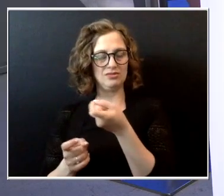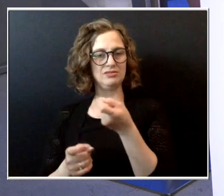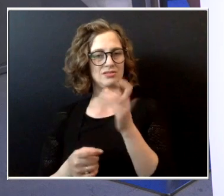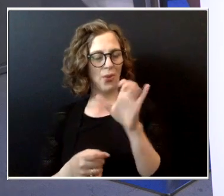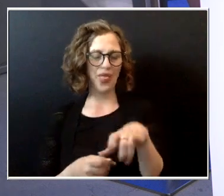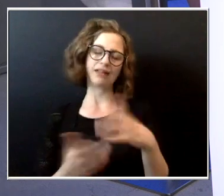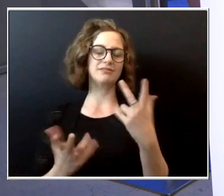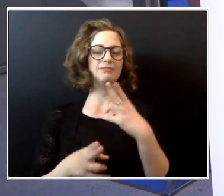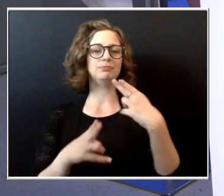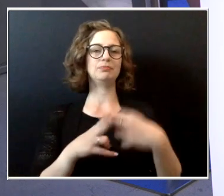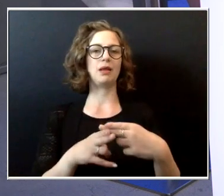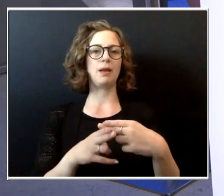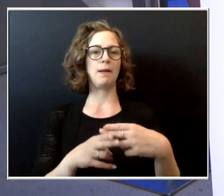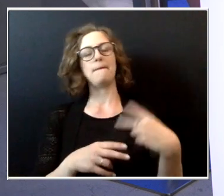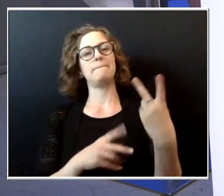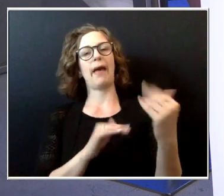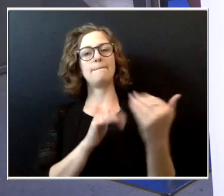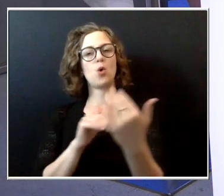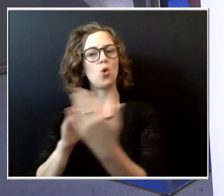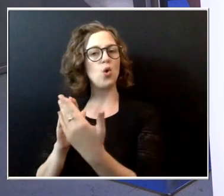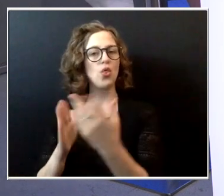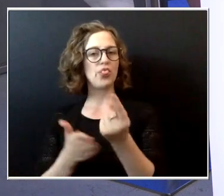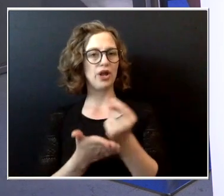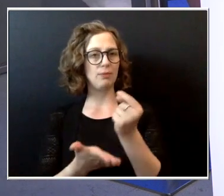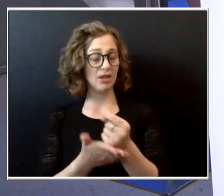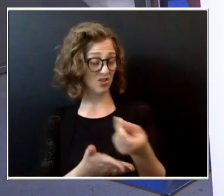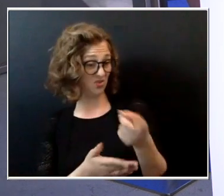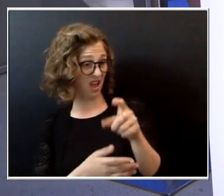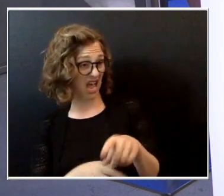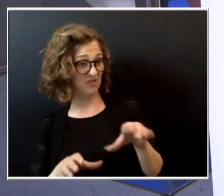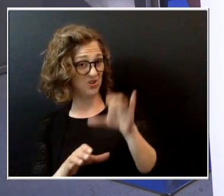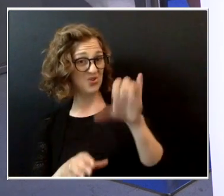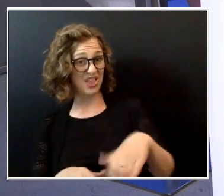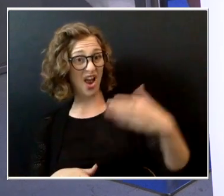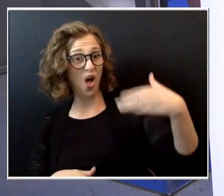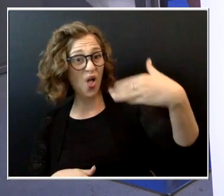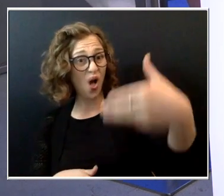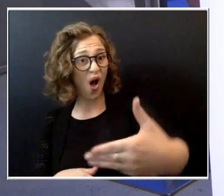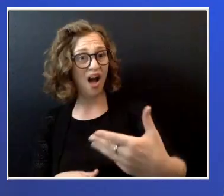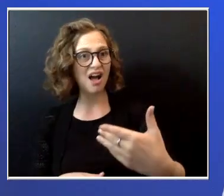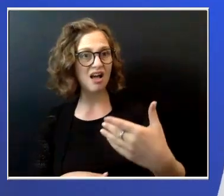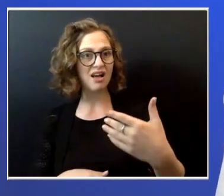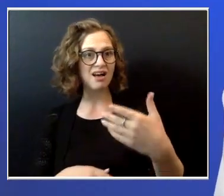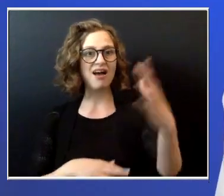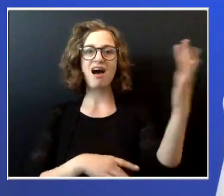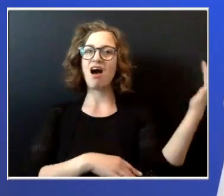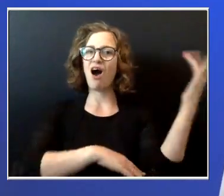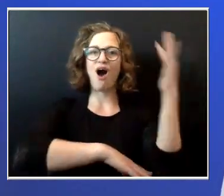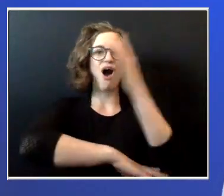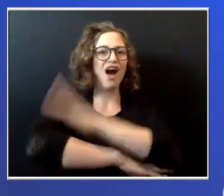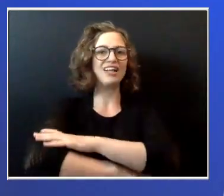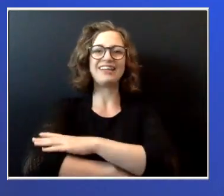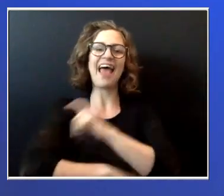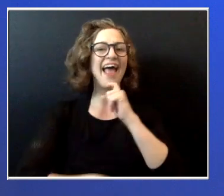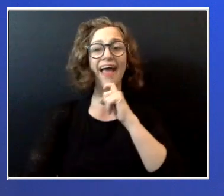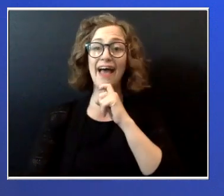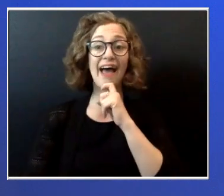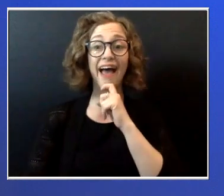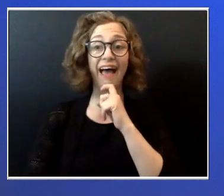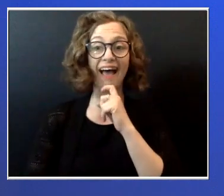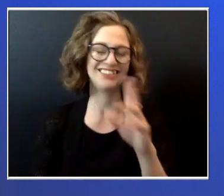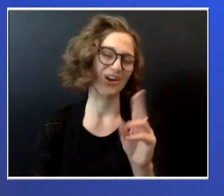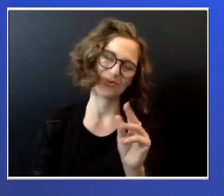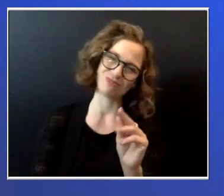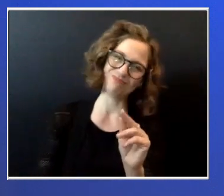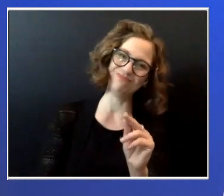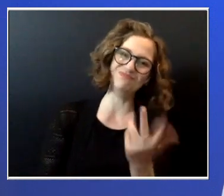like multiple hours a day to begin to retrain the brain? You have to walk around with it all day long. Oh, that's pretty cool. No, this is really something that